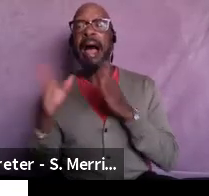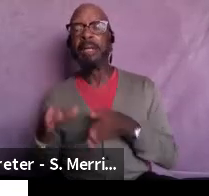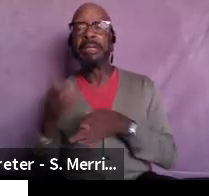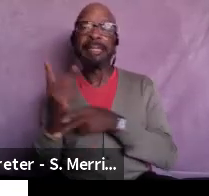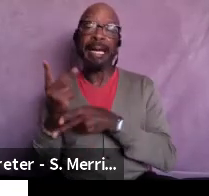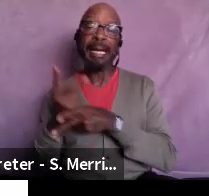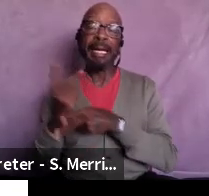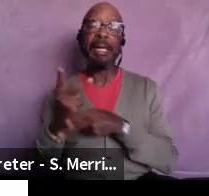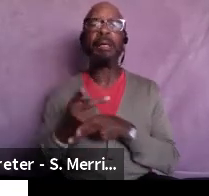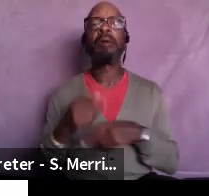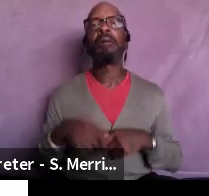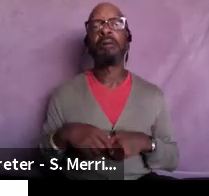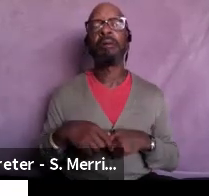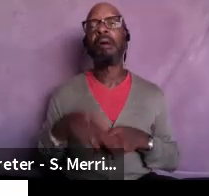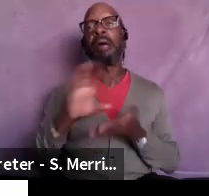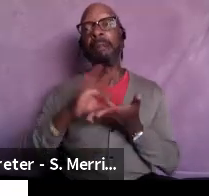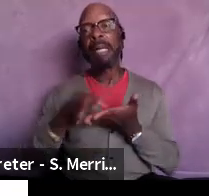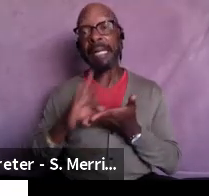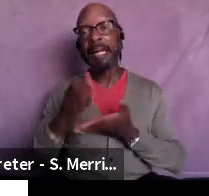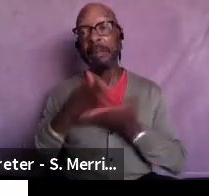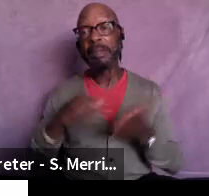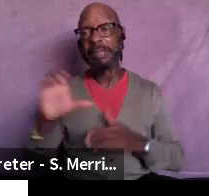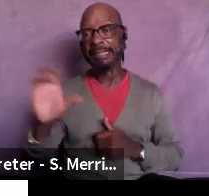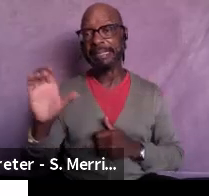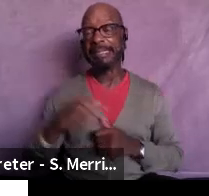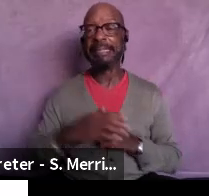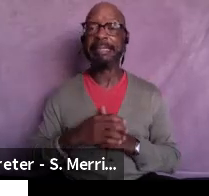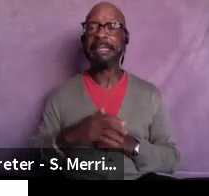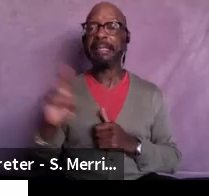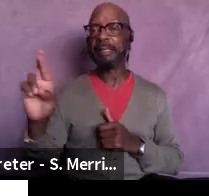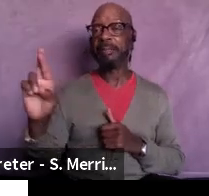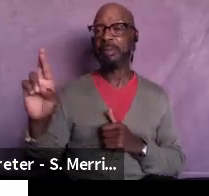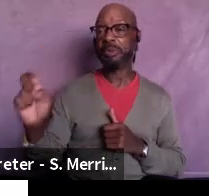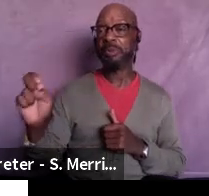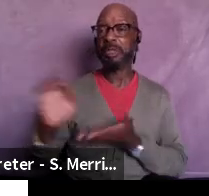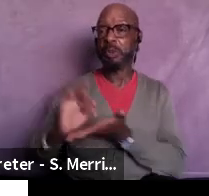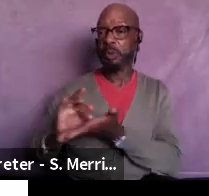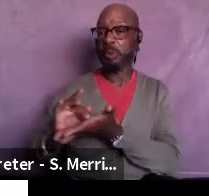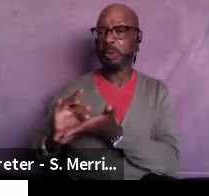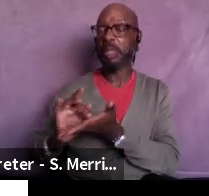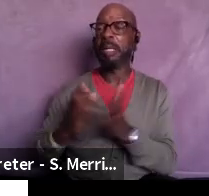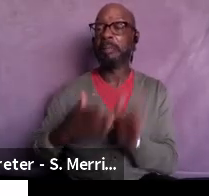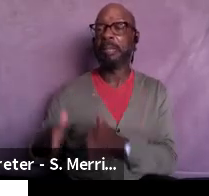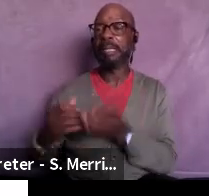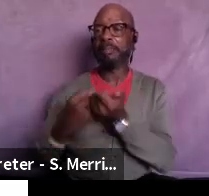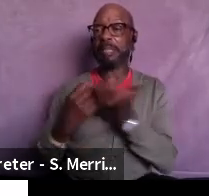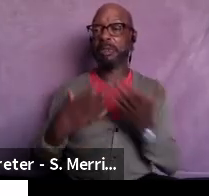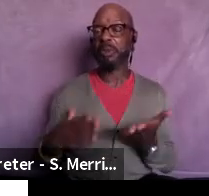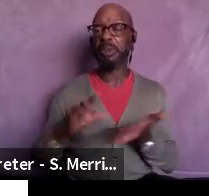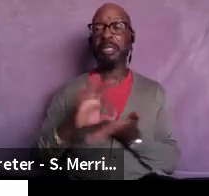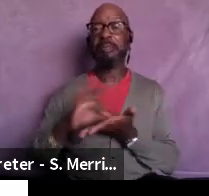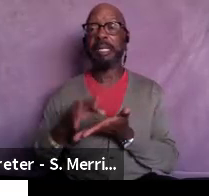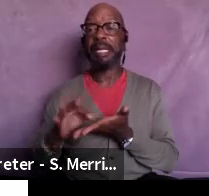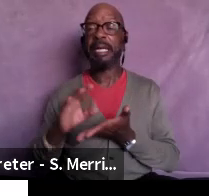plans under Medicare Part C, prescription drug plan sponsors and Medicare Advantage drug plans